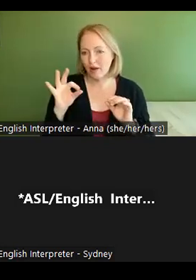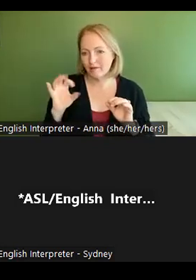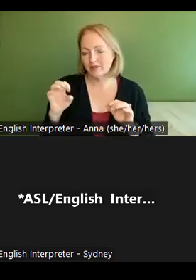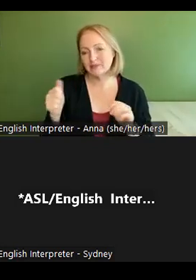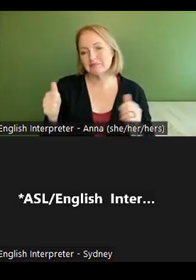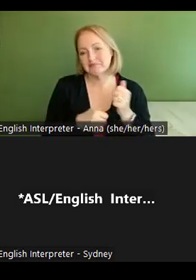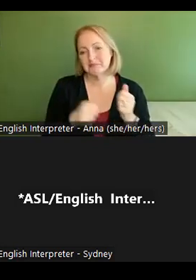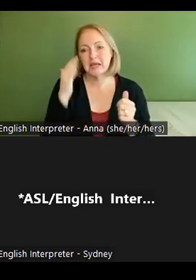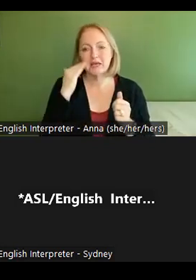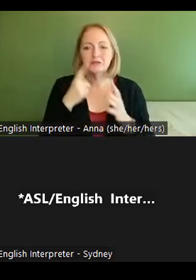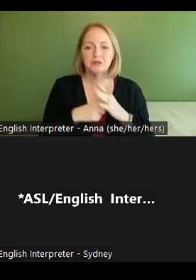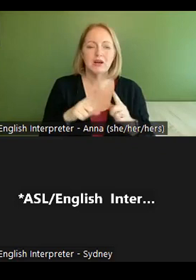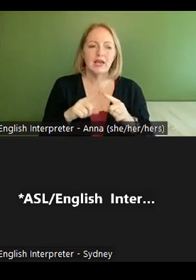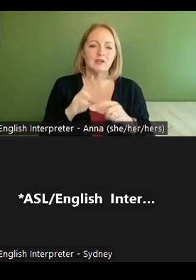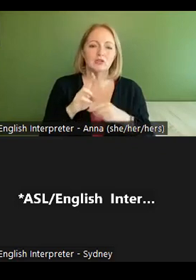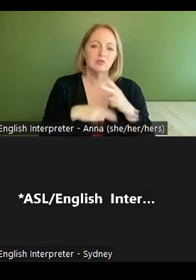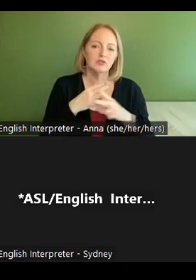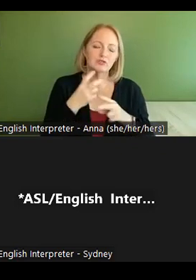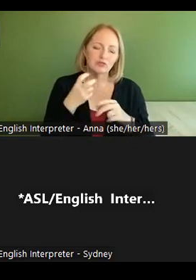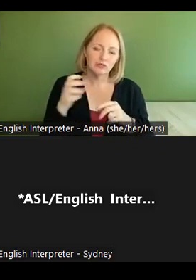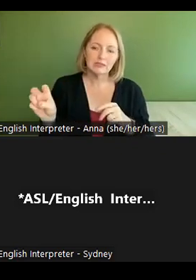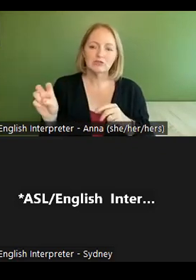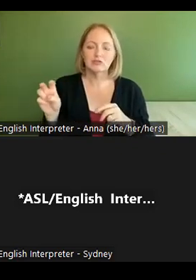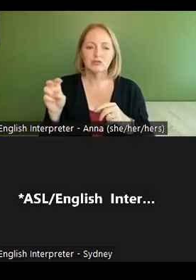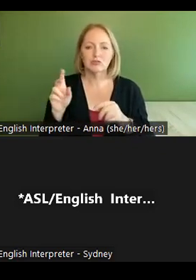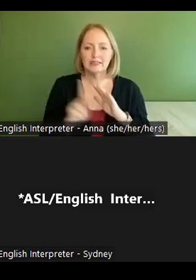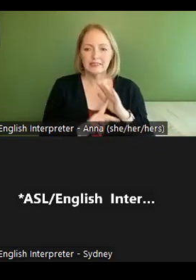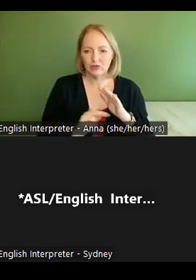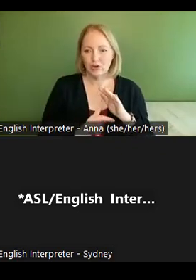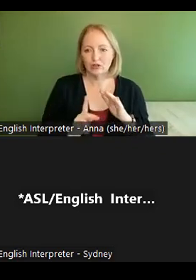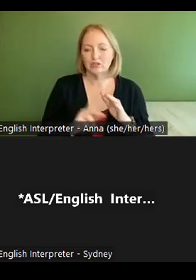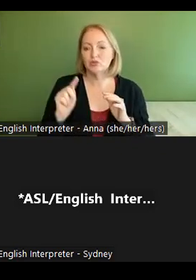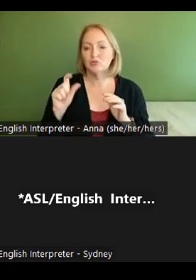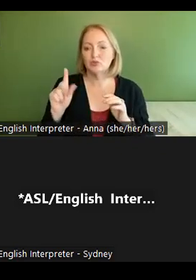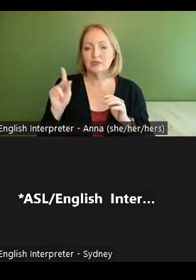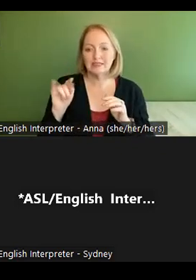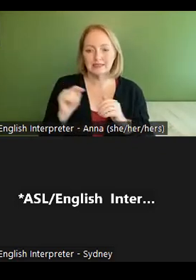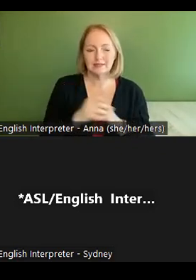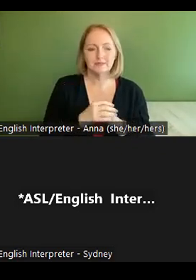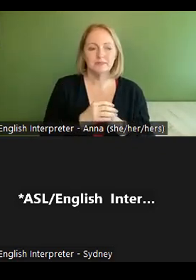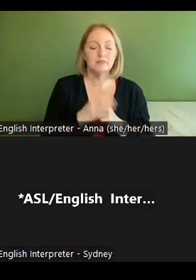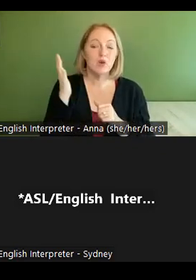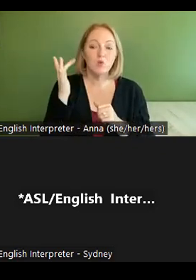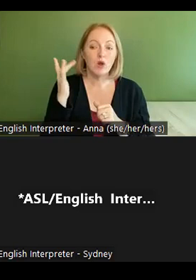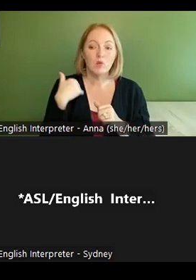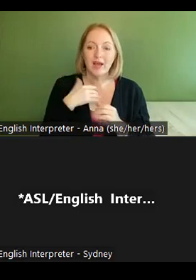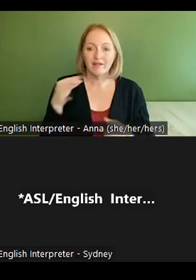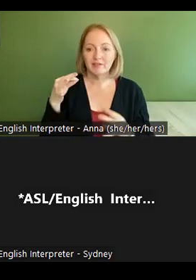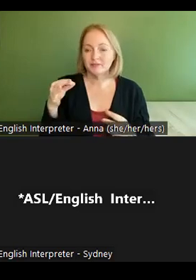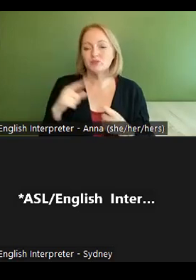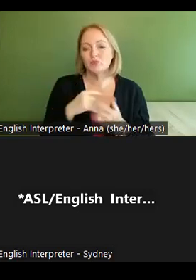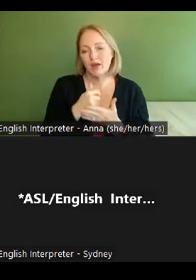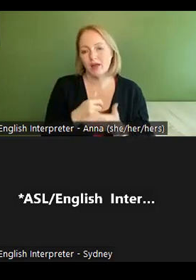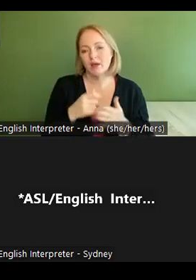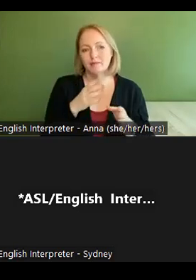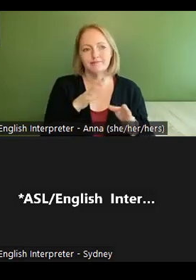Head Start and Universal Transitional Kindergarten Toolkit. The purpose of this document is to assist the field